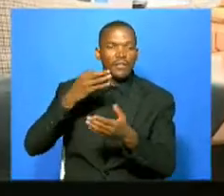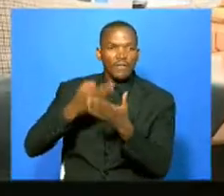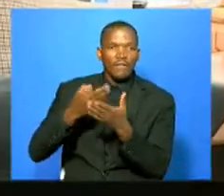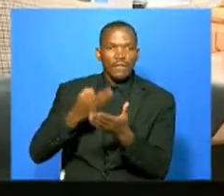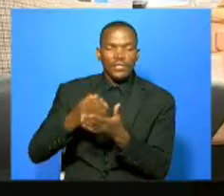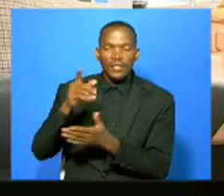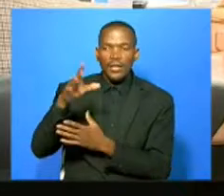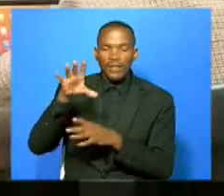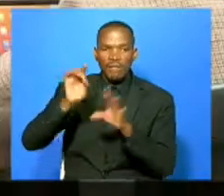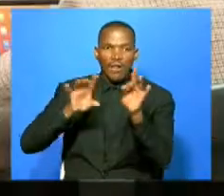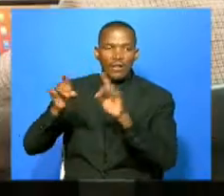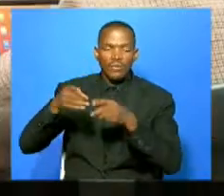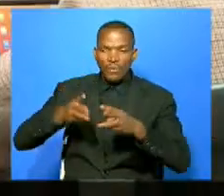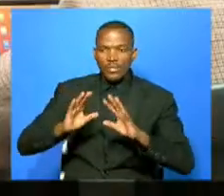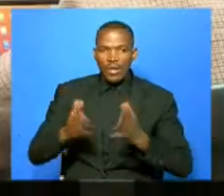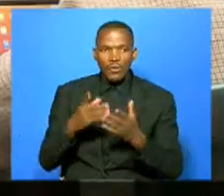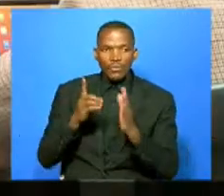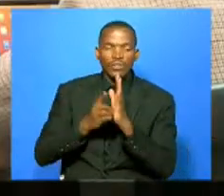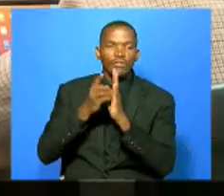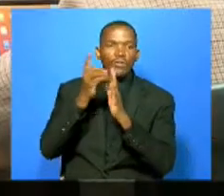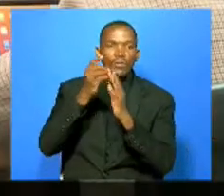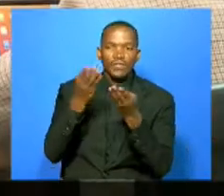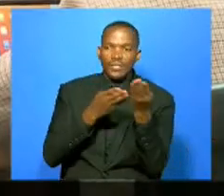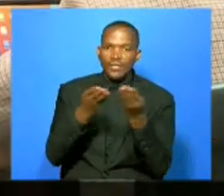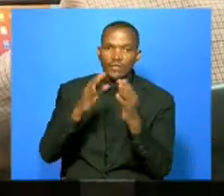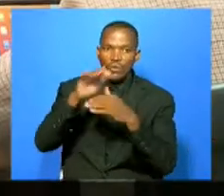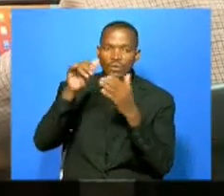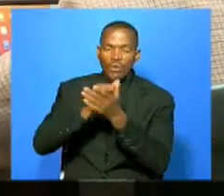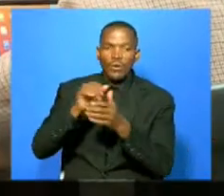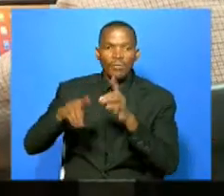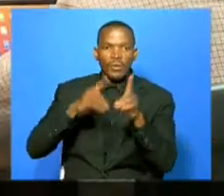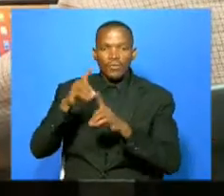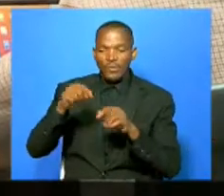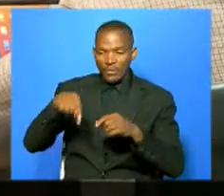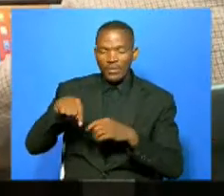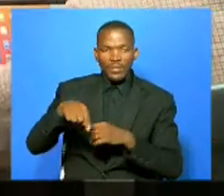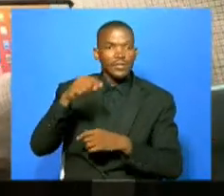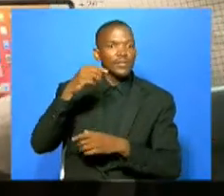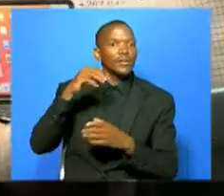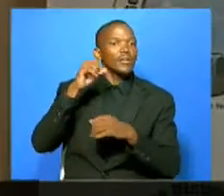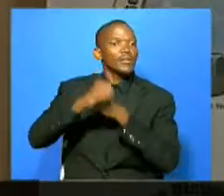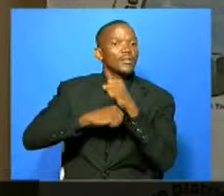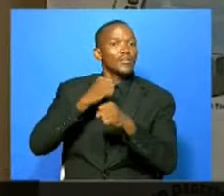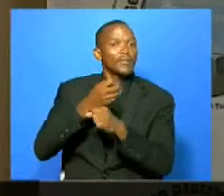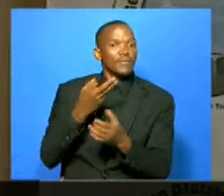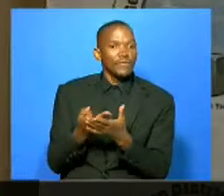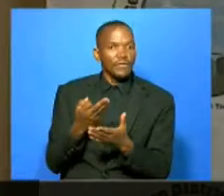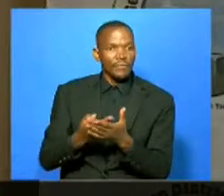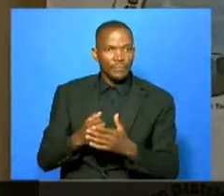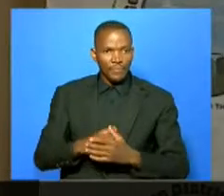gone go tswa ka metlhale e tla thusang go tokafatsa ditirelo le matshelo a banni mo ngwageng ono wa madi.